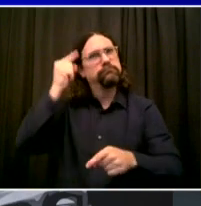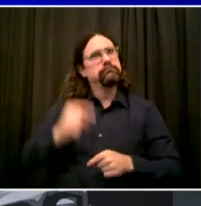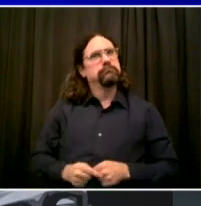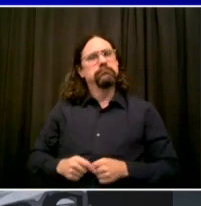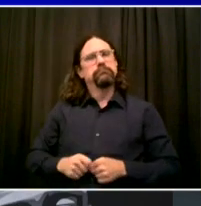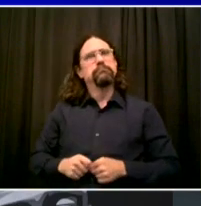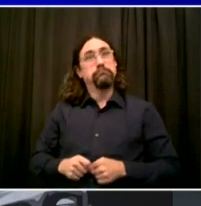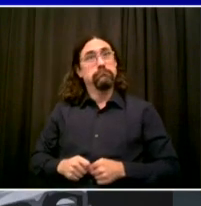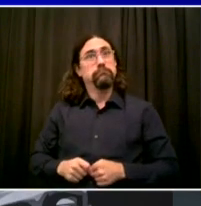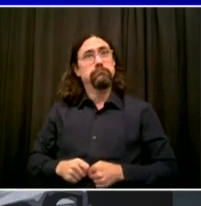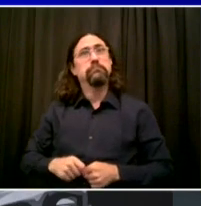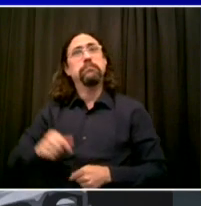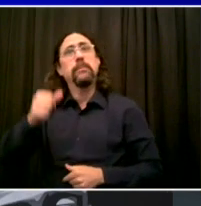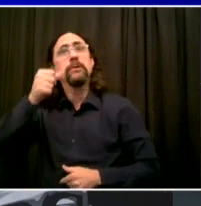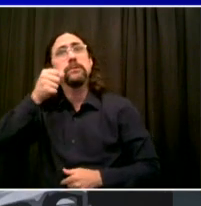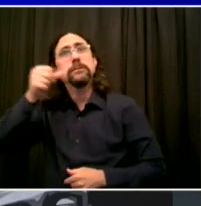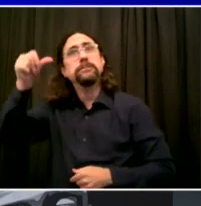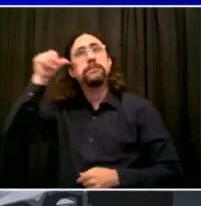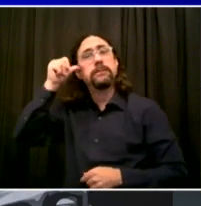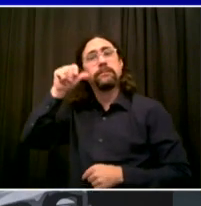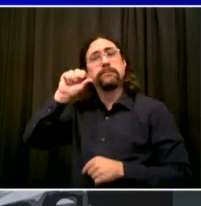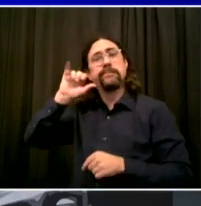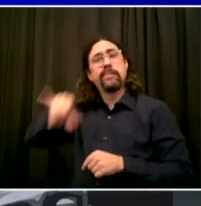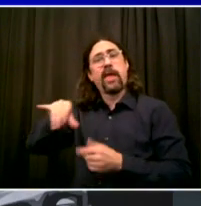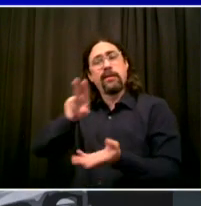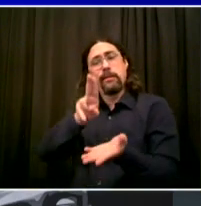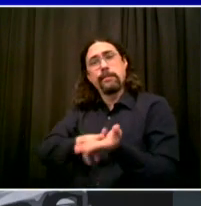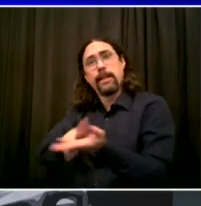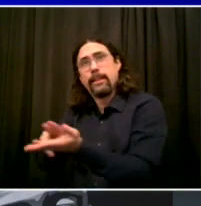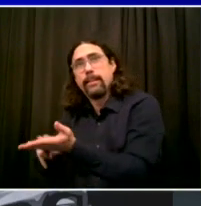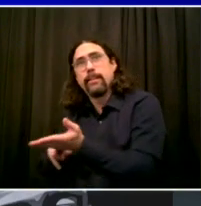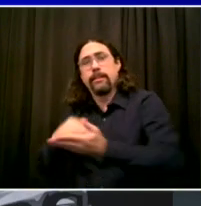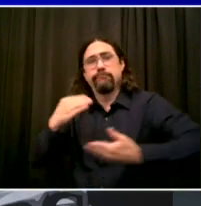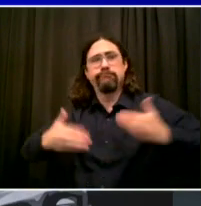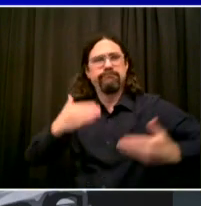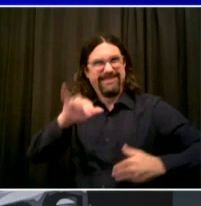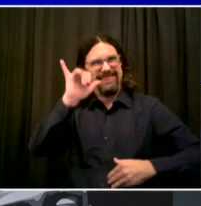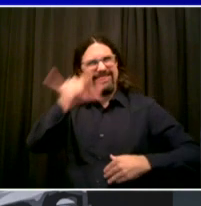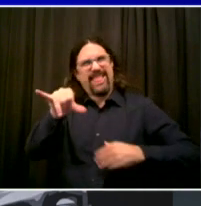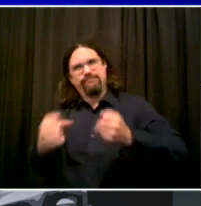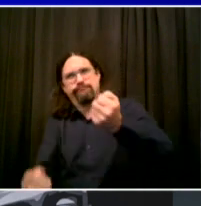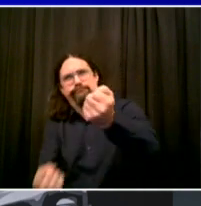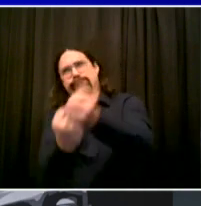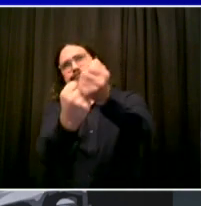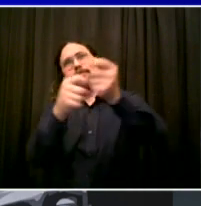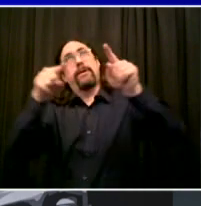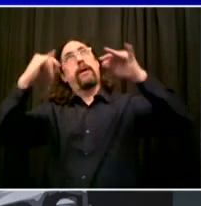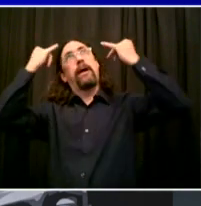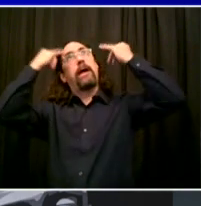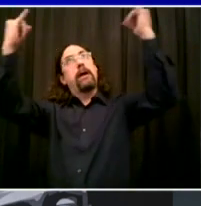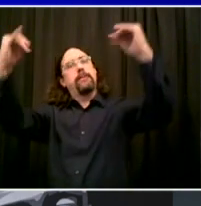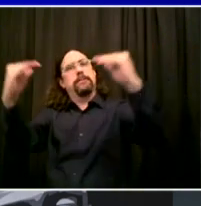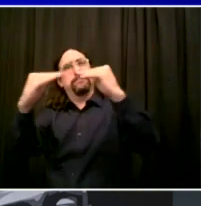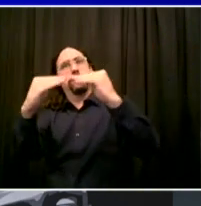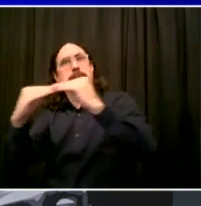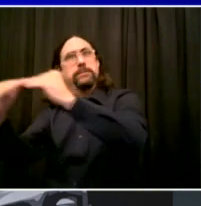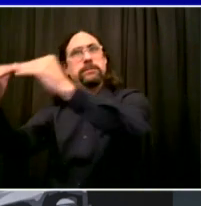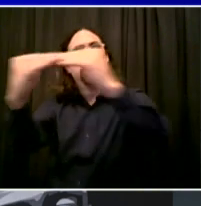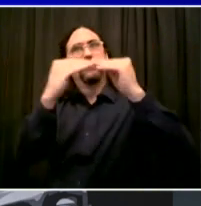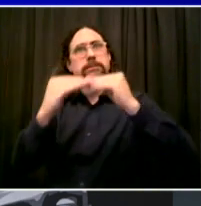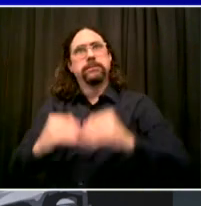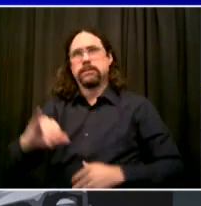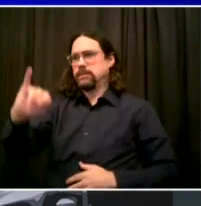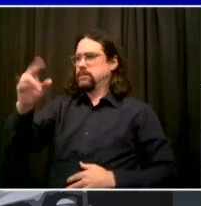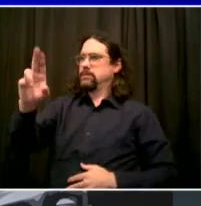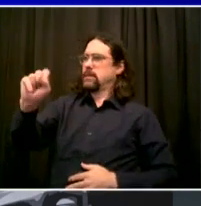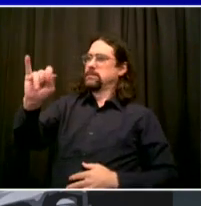Now, to really have both justice and safety, we need to have our criminal justice system function